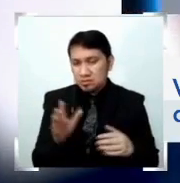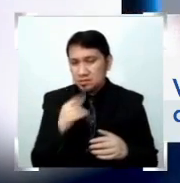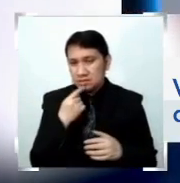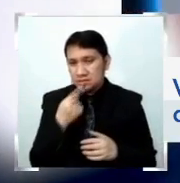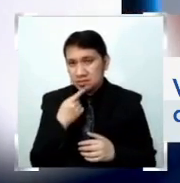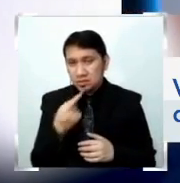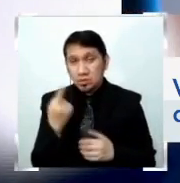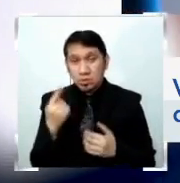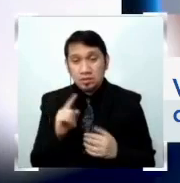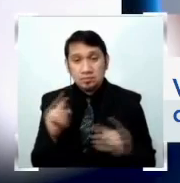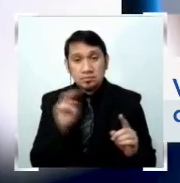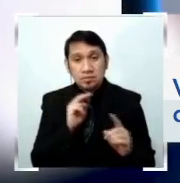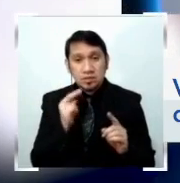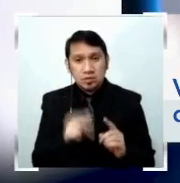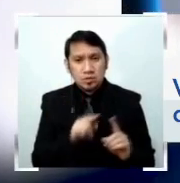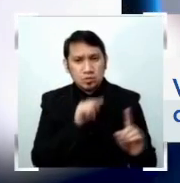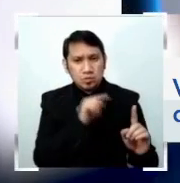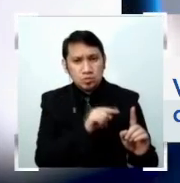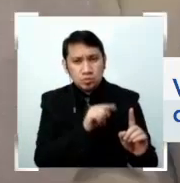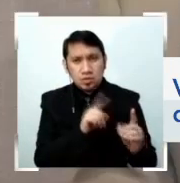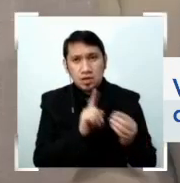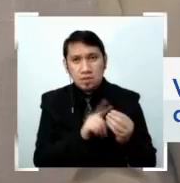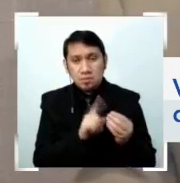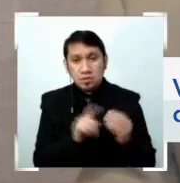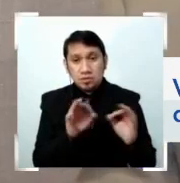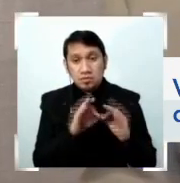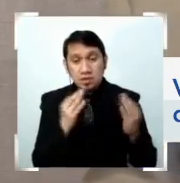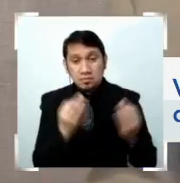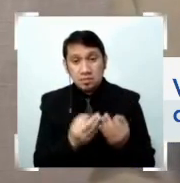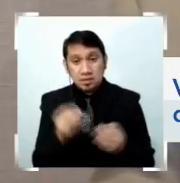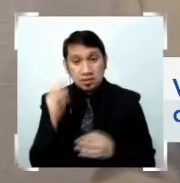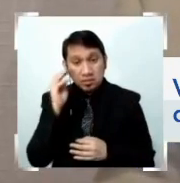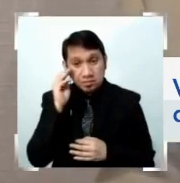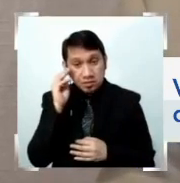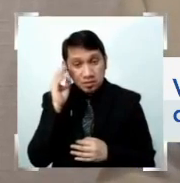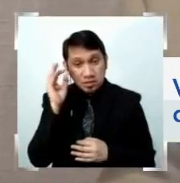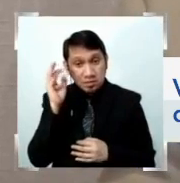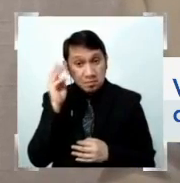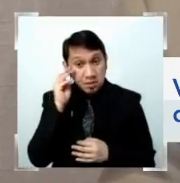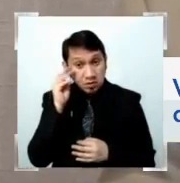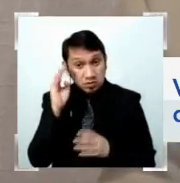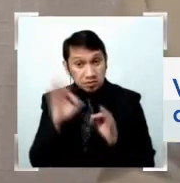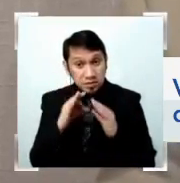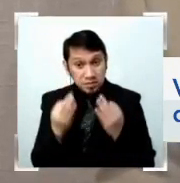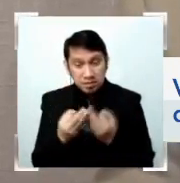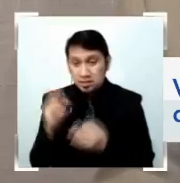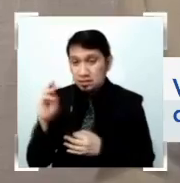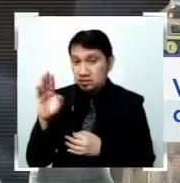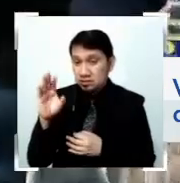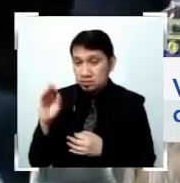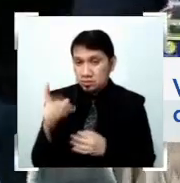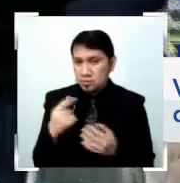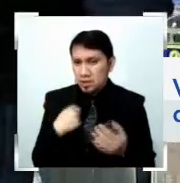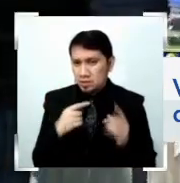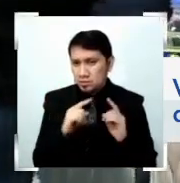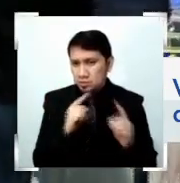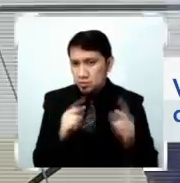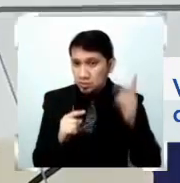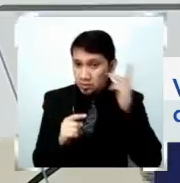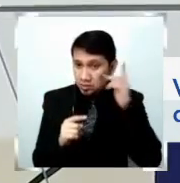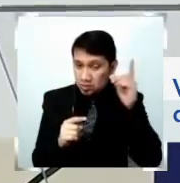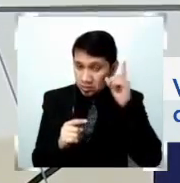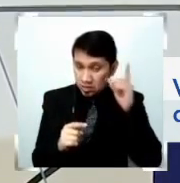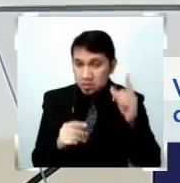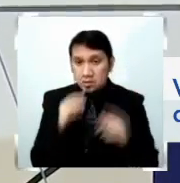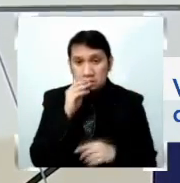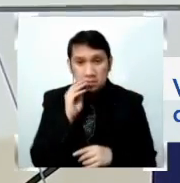pananaw ng isang kandidato sa pamilya Marcos. Kabilang sa mga kinausap ni Robredo, sina Senador Panfilo Lacson, Senador Manny Pacquiao